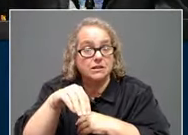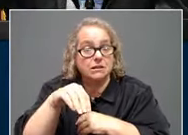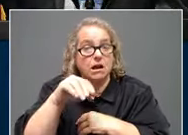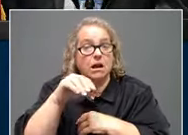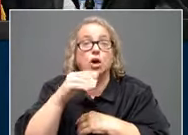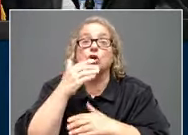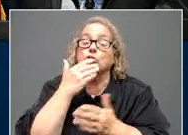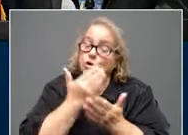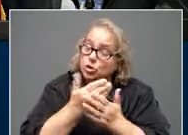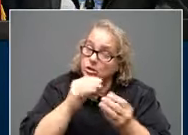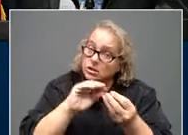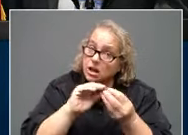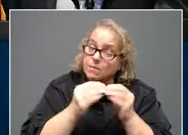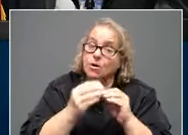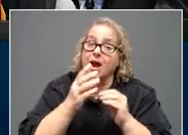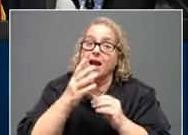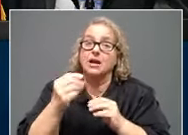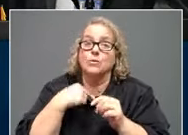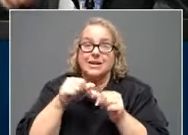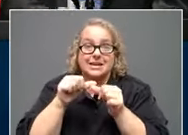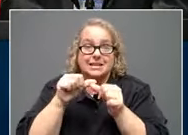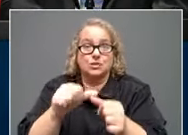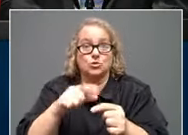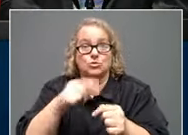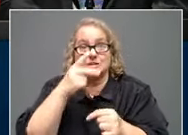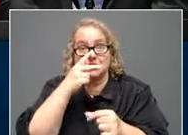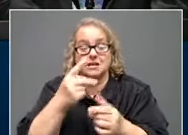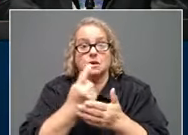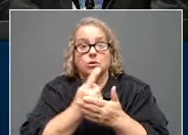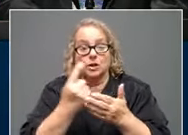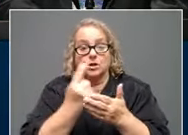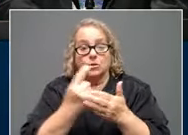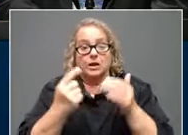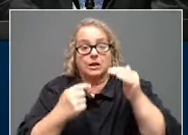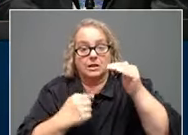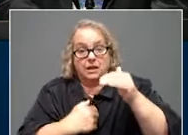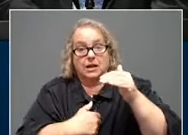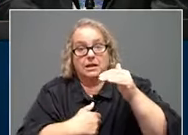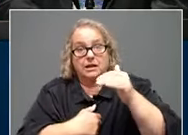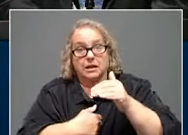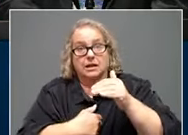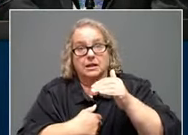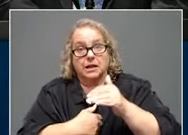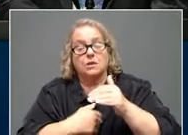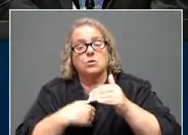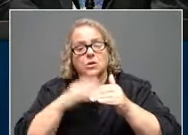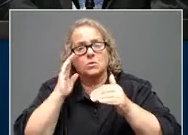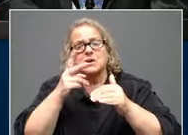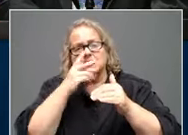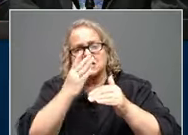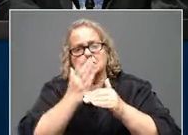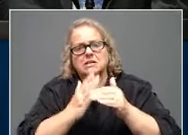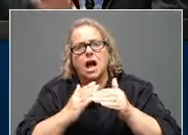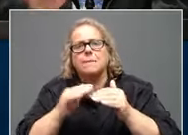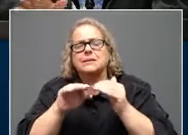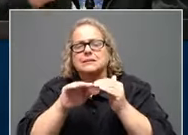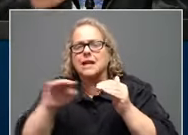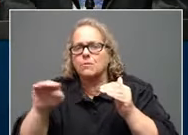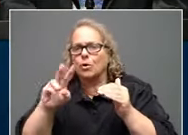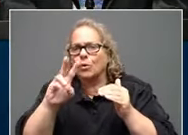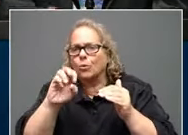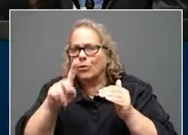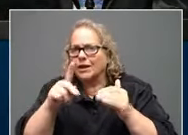number, and we've continued to see the week-over-week declines. I think we're going to see a stable week coming up next, but